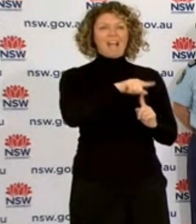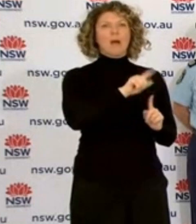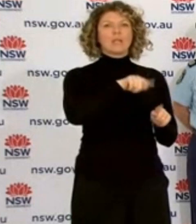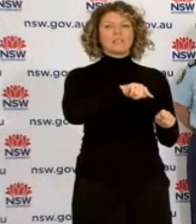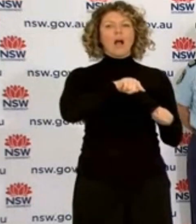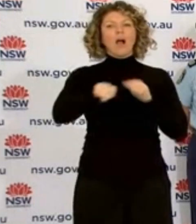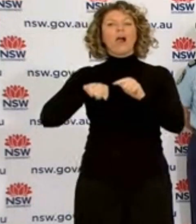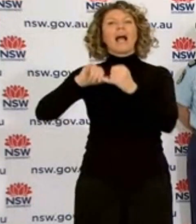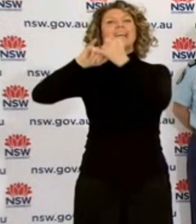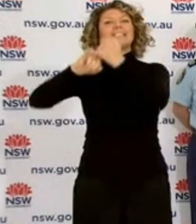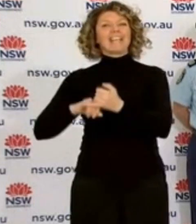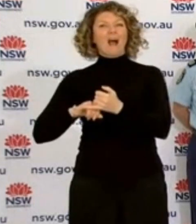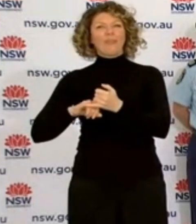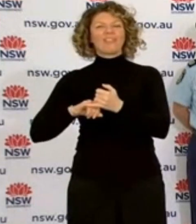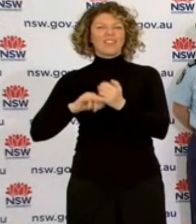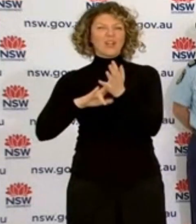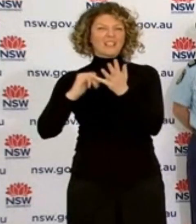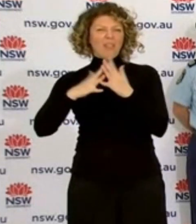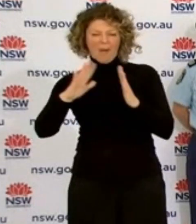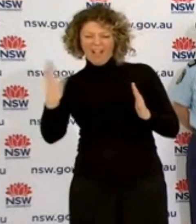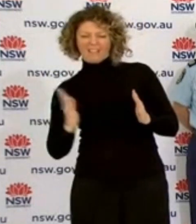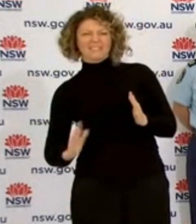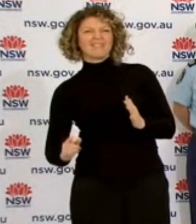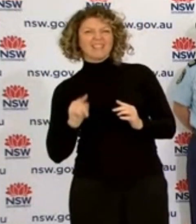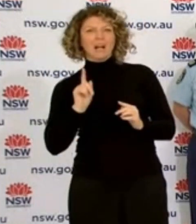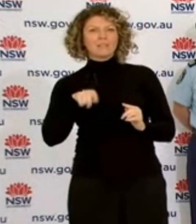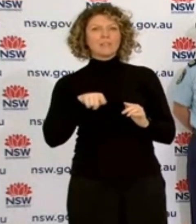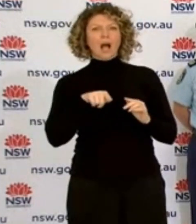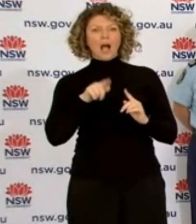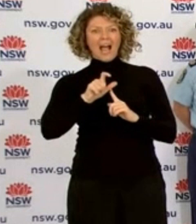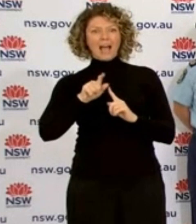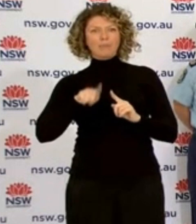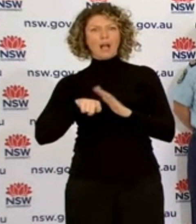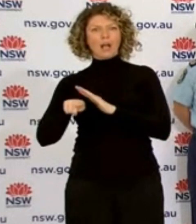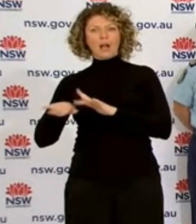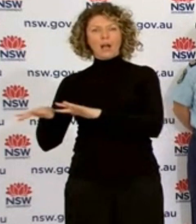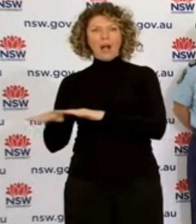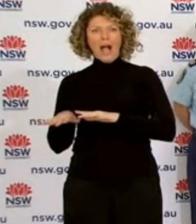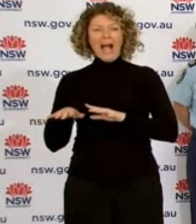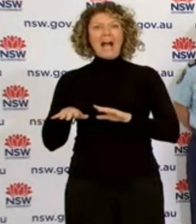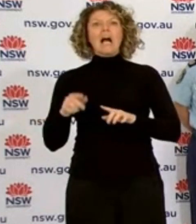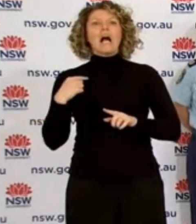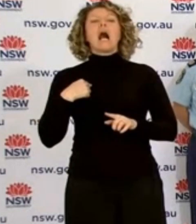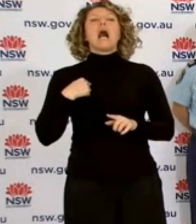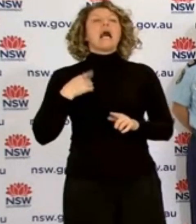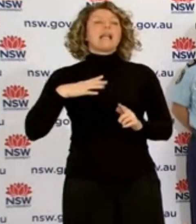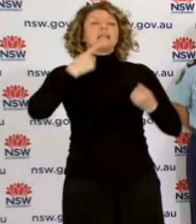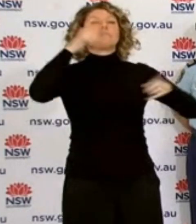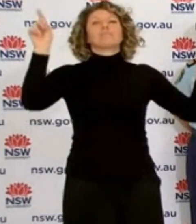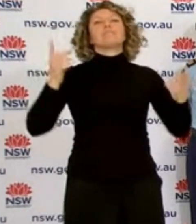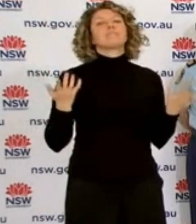a concern given what's happening in the ACT. And so that advice was provided to me yesterday, and we took that advice